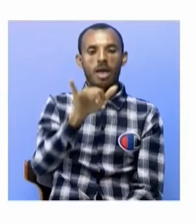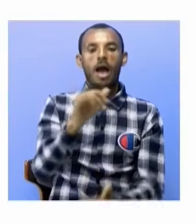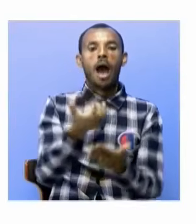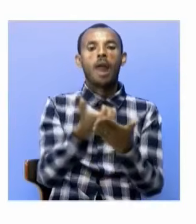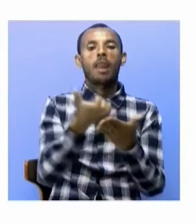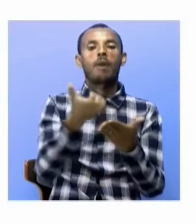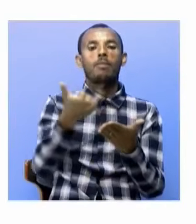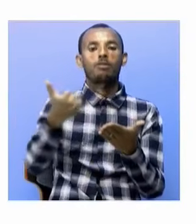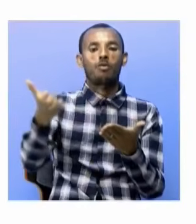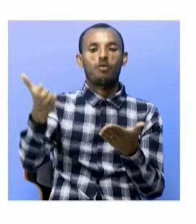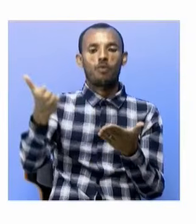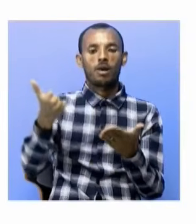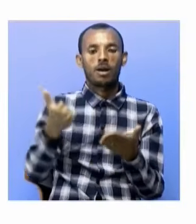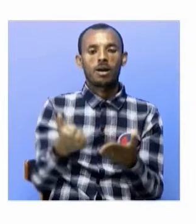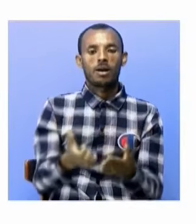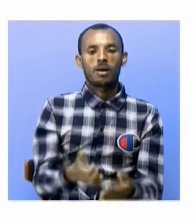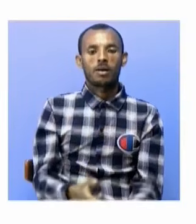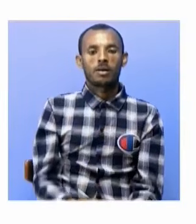of